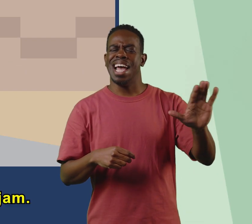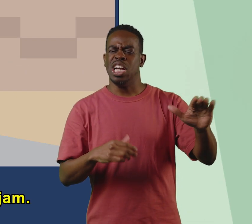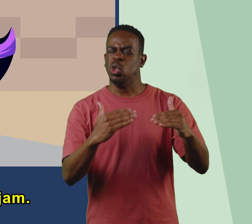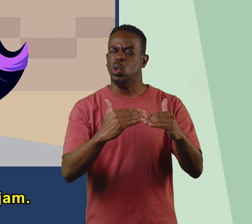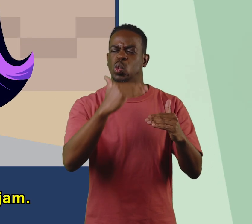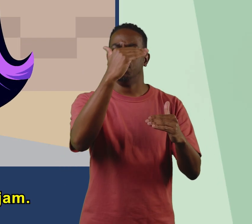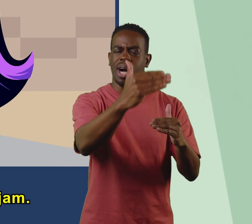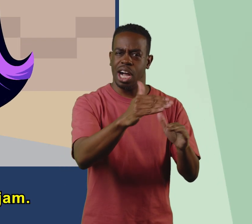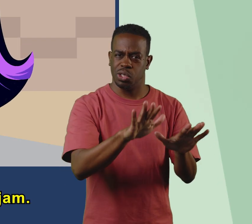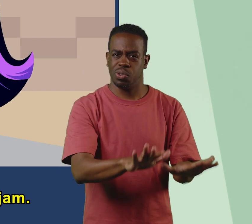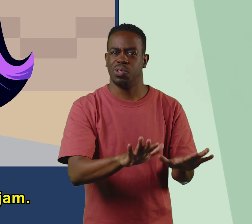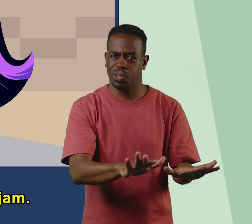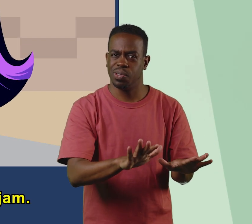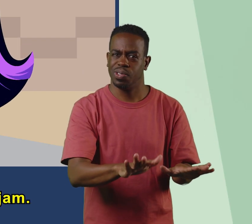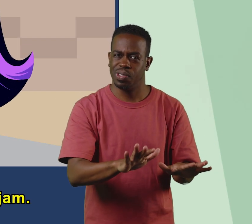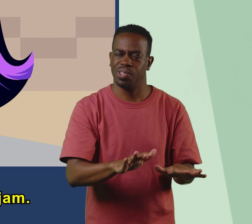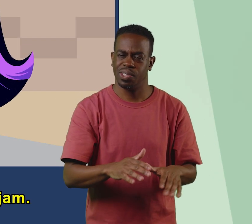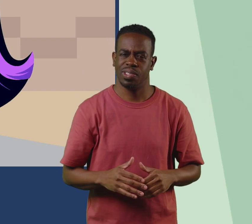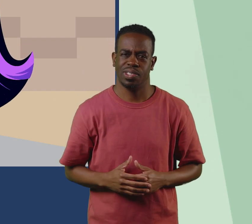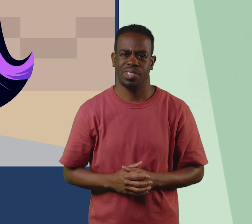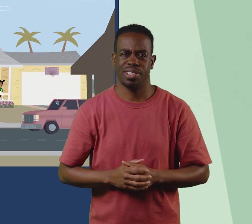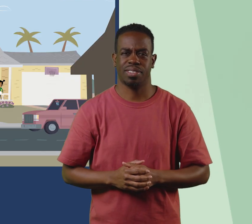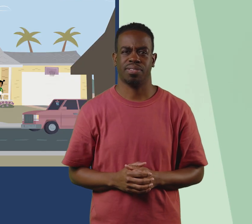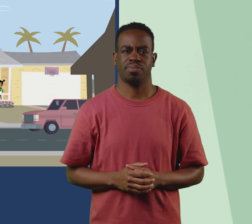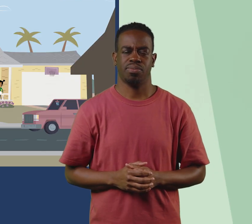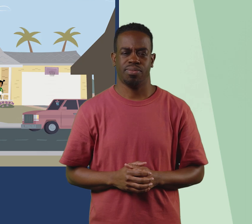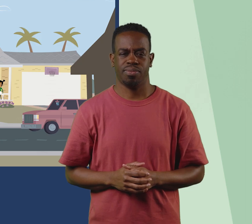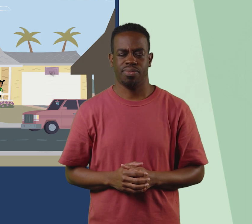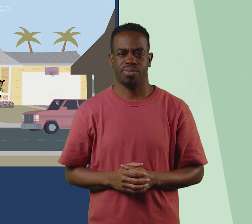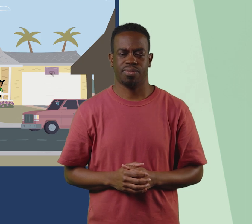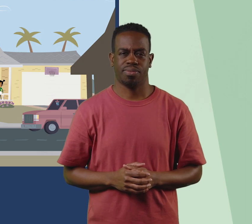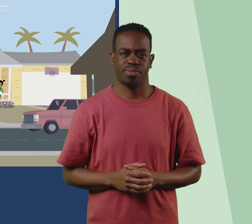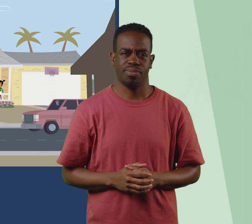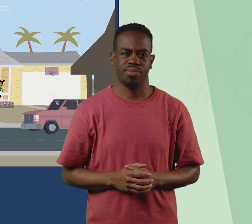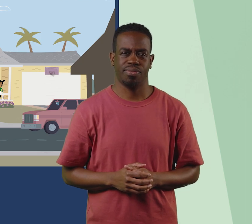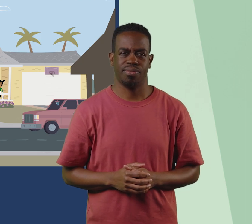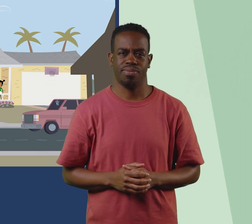Yeah, maybe that's too much jam.